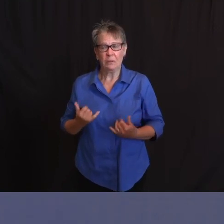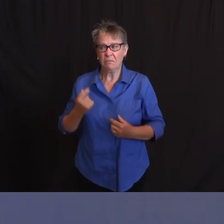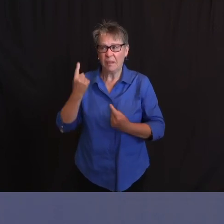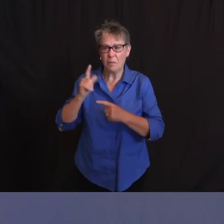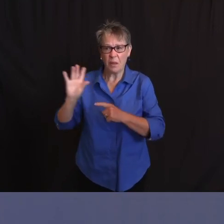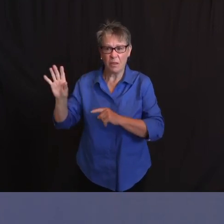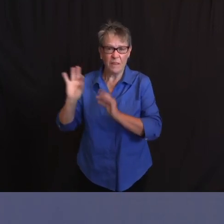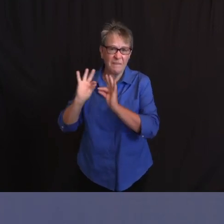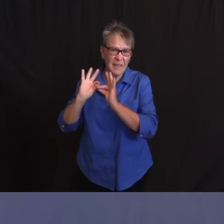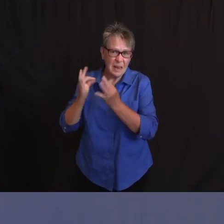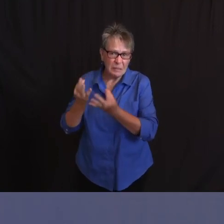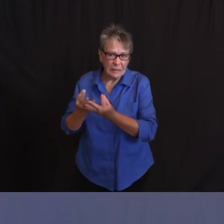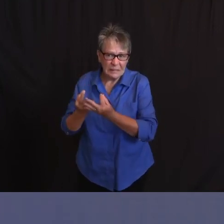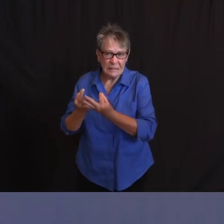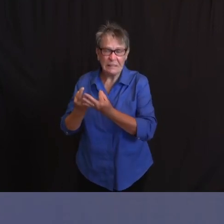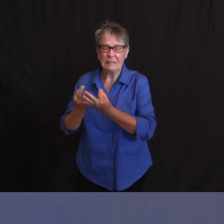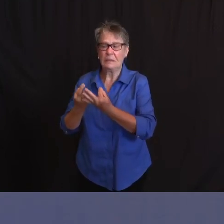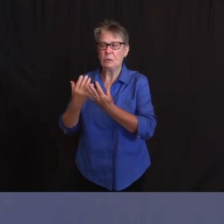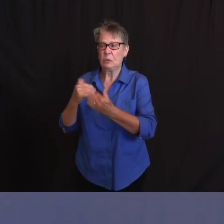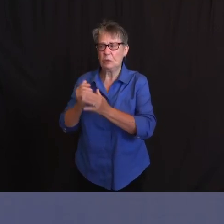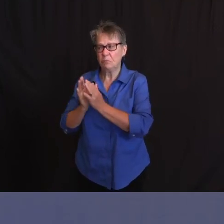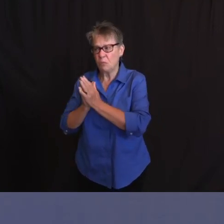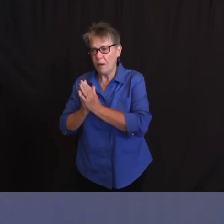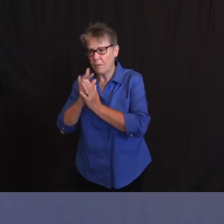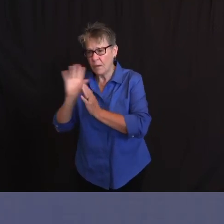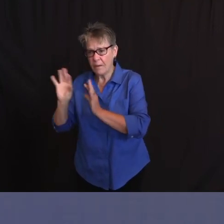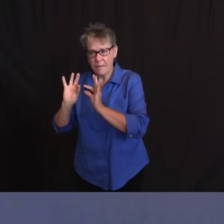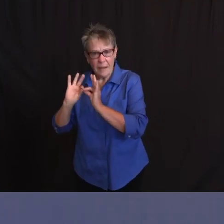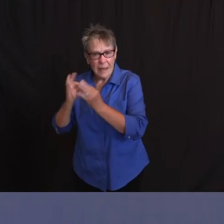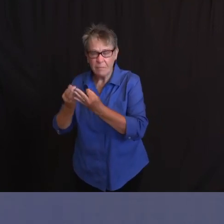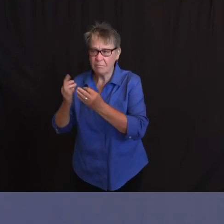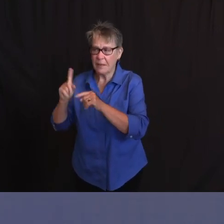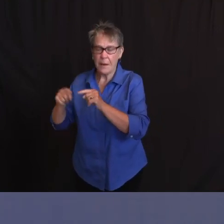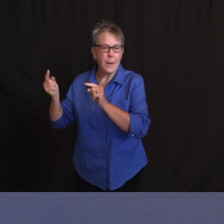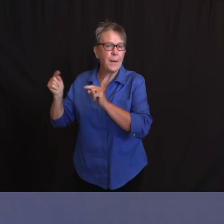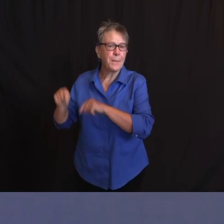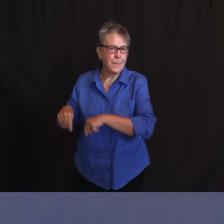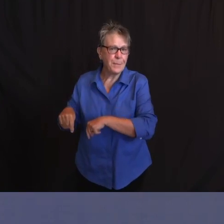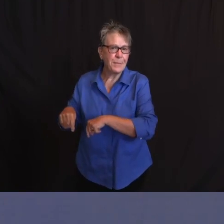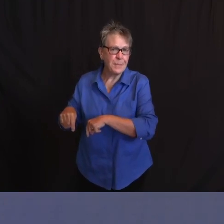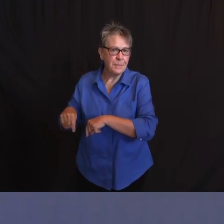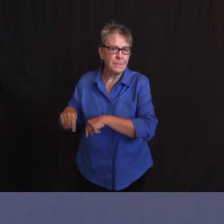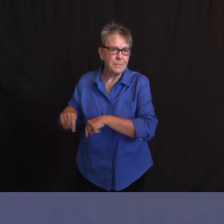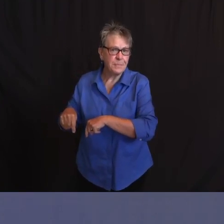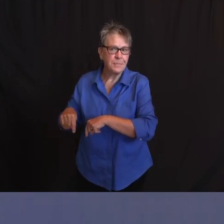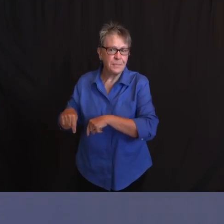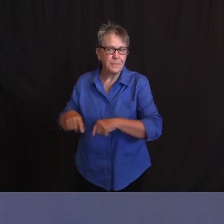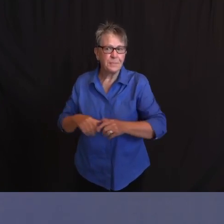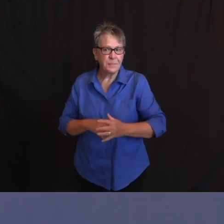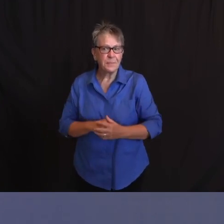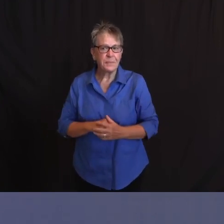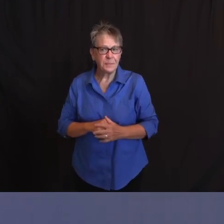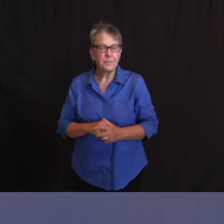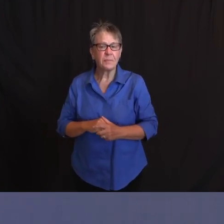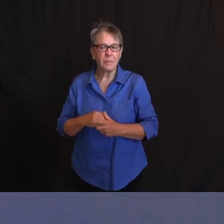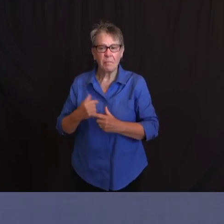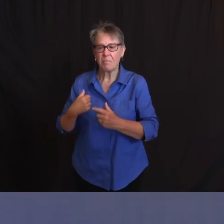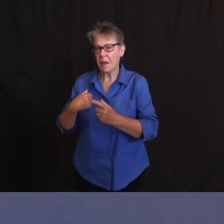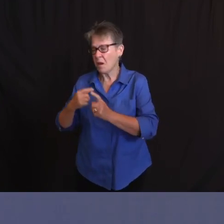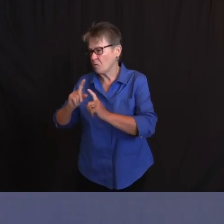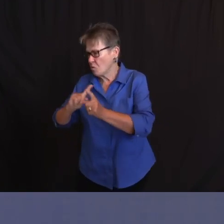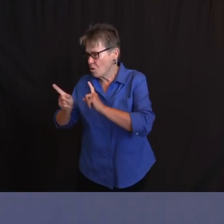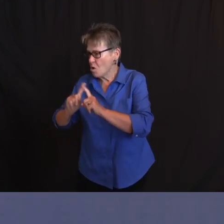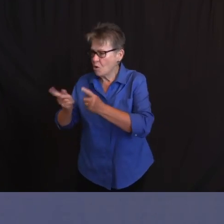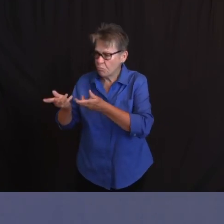with him a short while ago, but he's unable to be with us for this conference today. So again, please keep them in